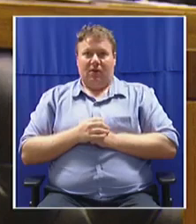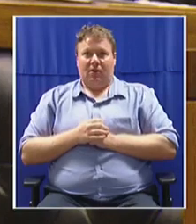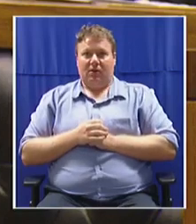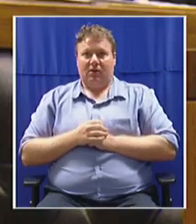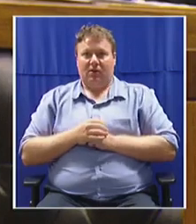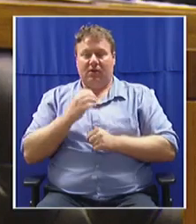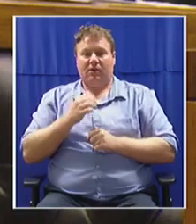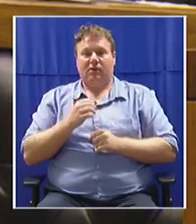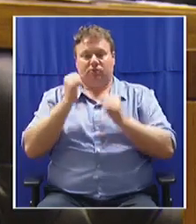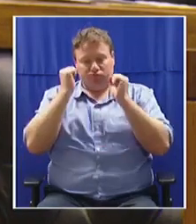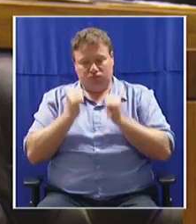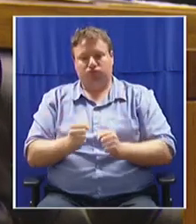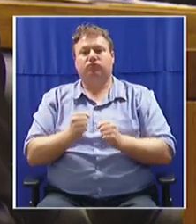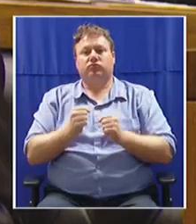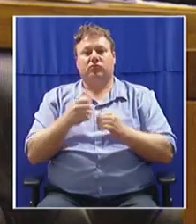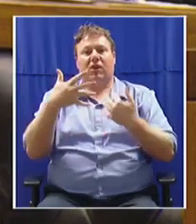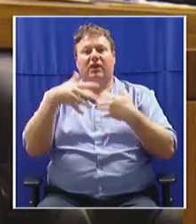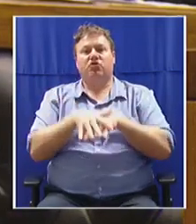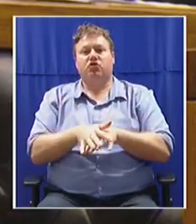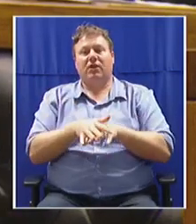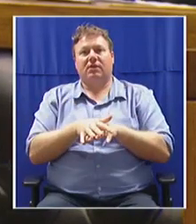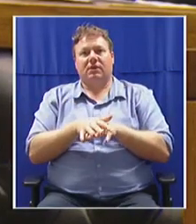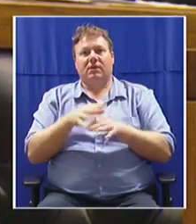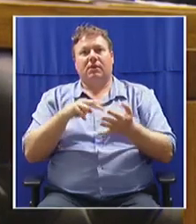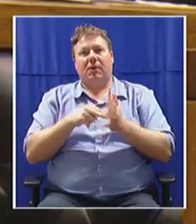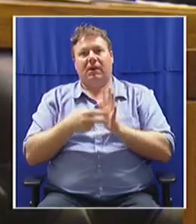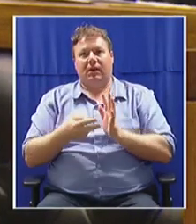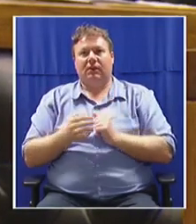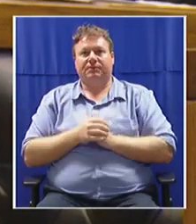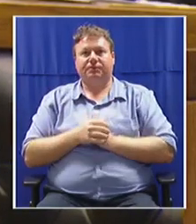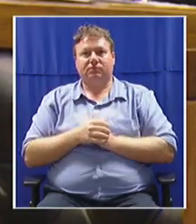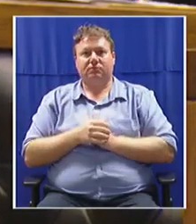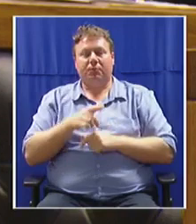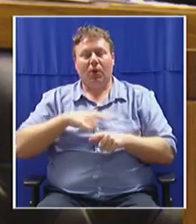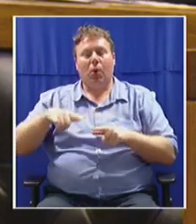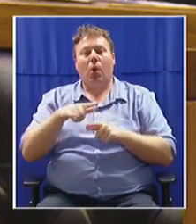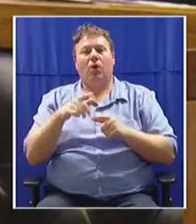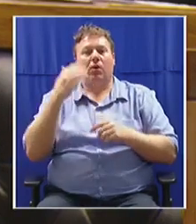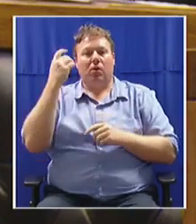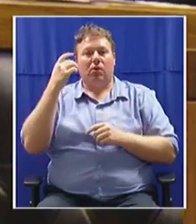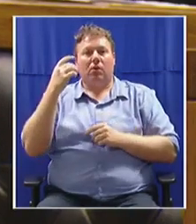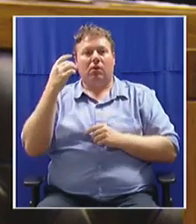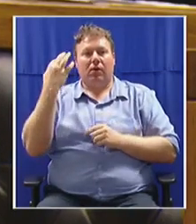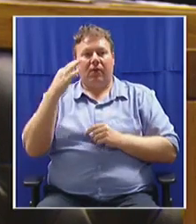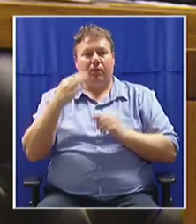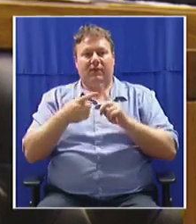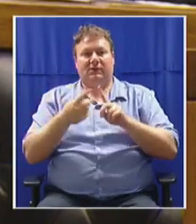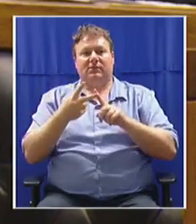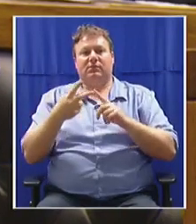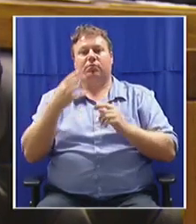on integrated planning. National government, provincial government, municipalities must plan